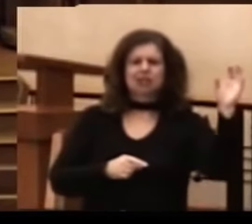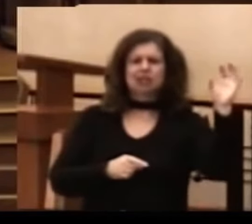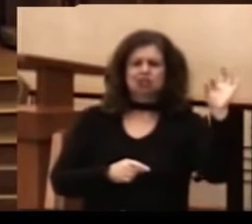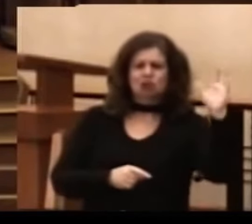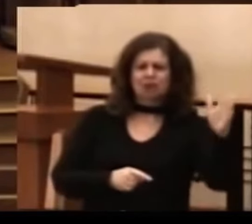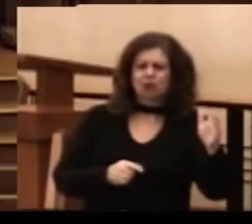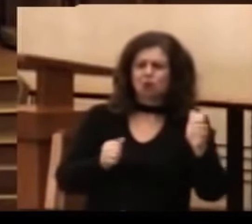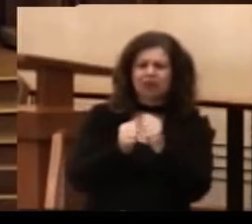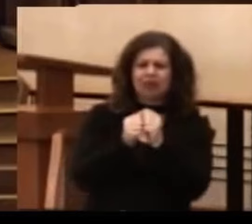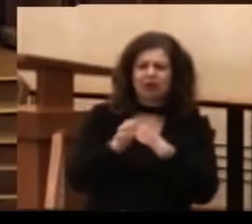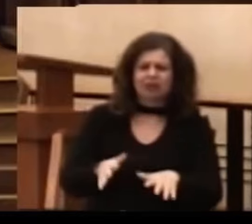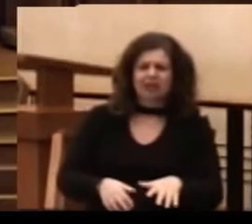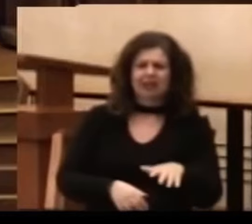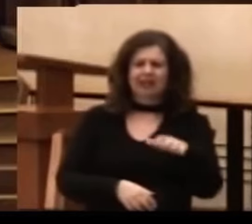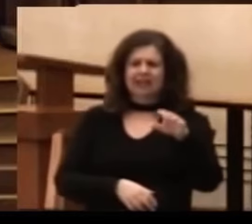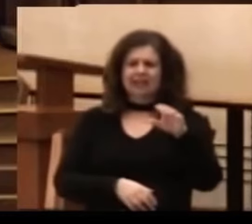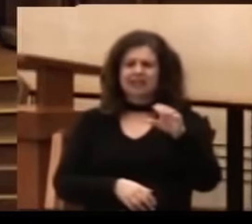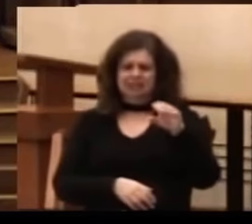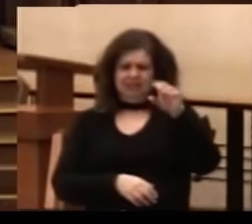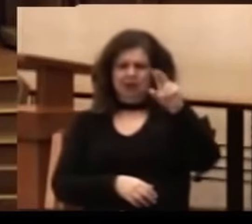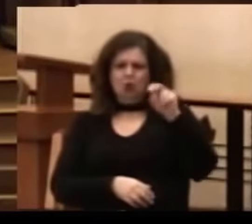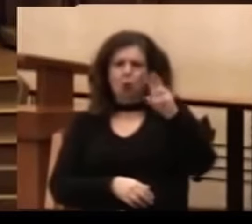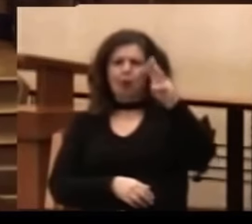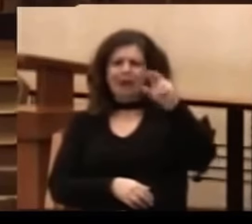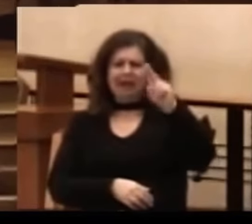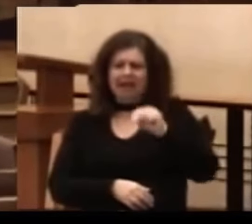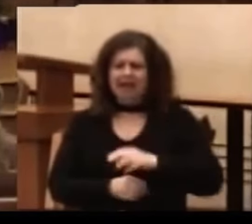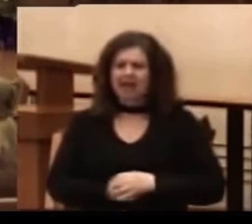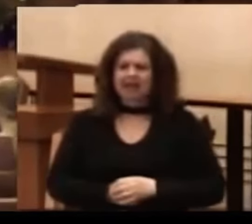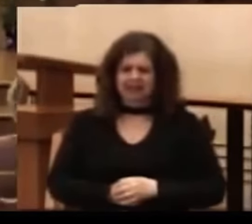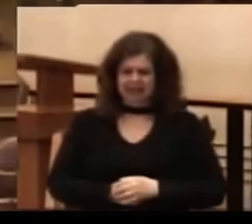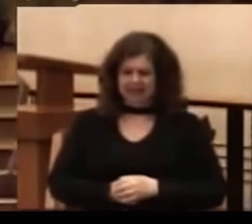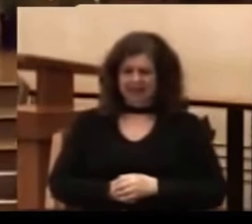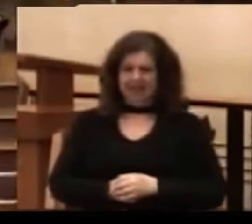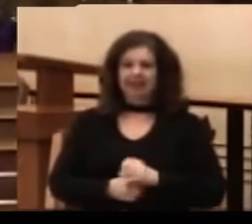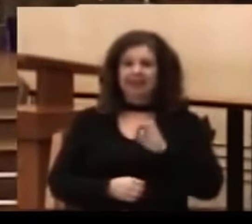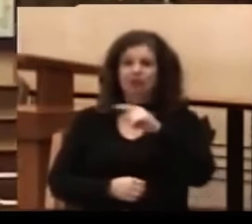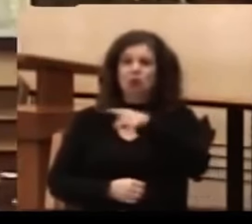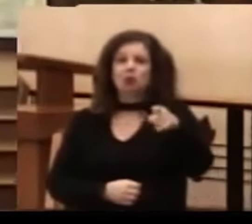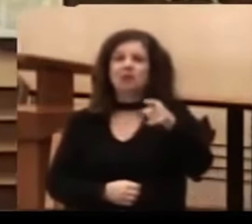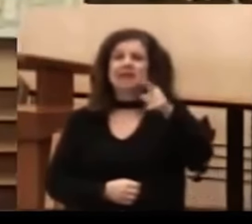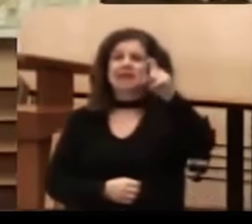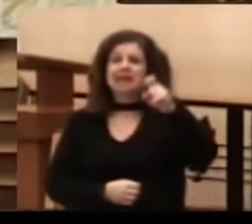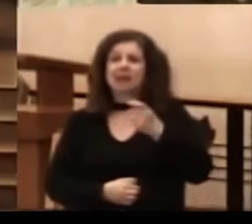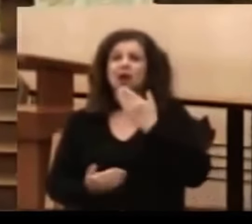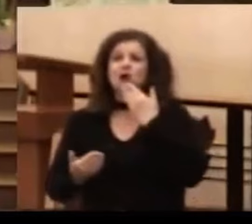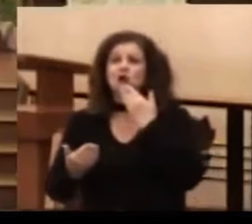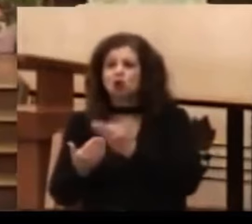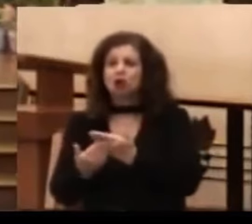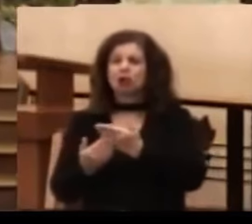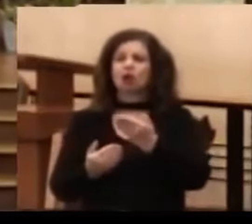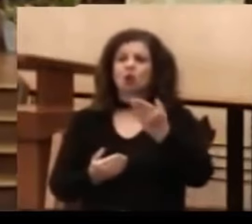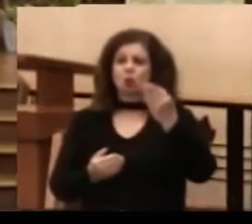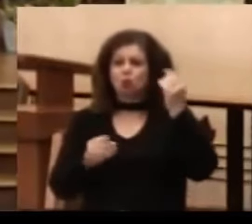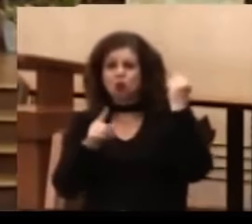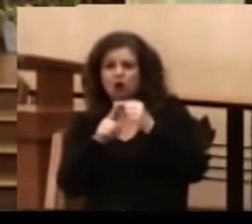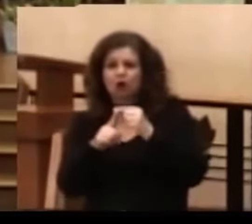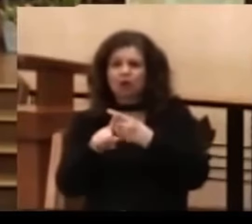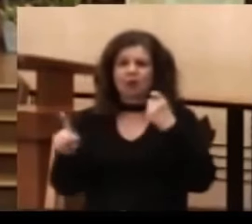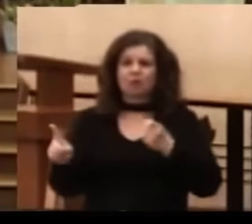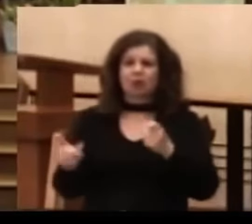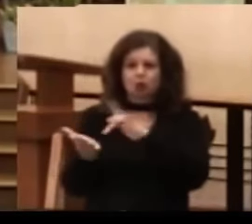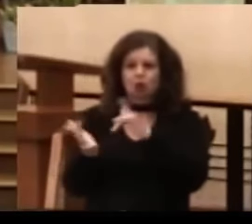I'll wait for you to catch up to me here. If you need a good word from the good book, I'm your man.